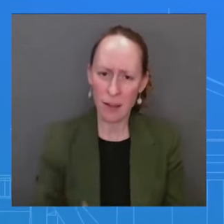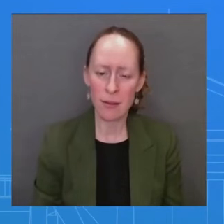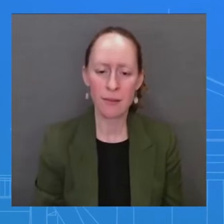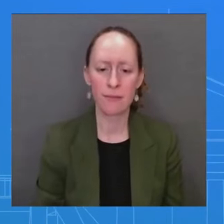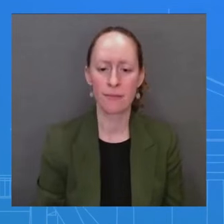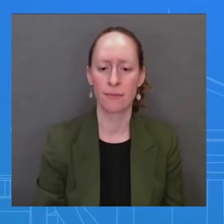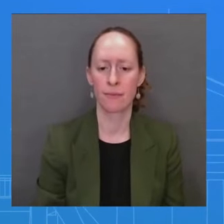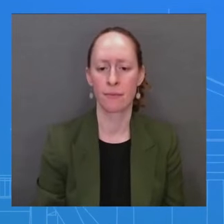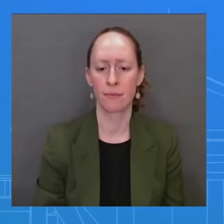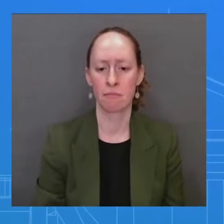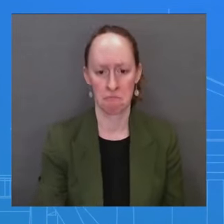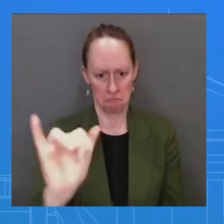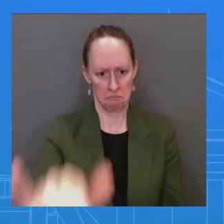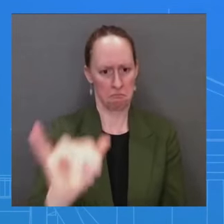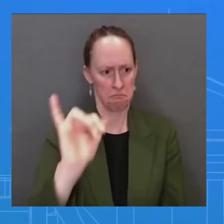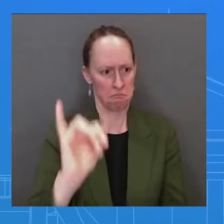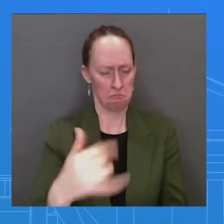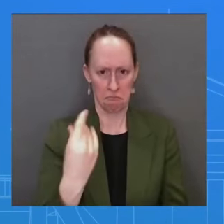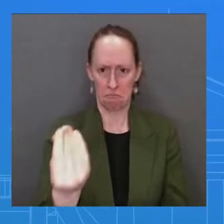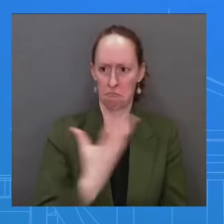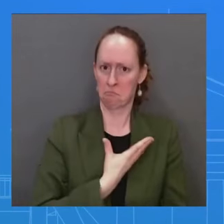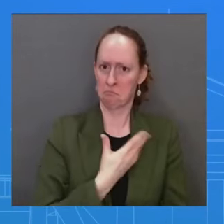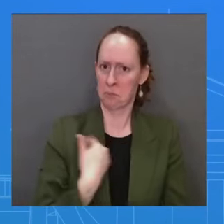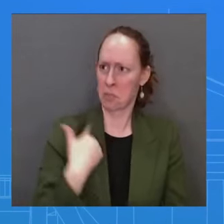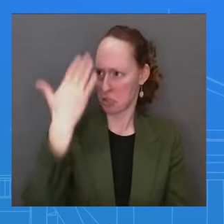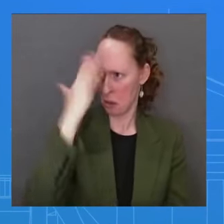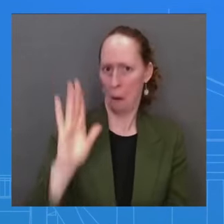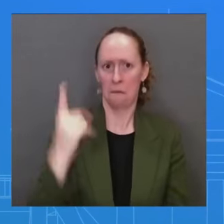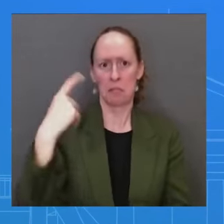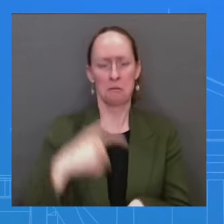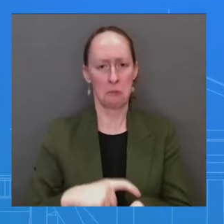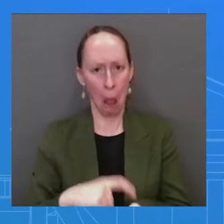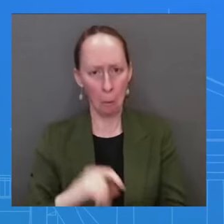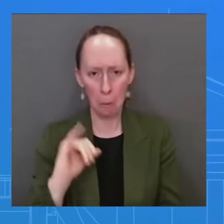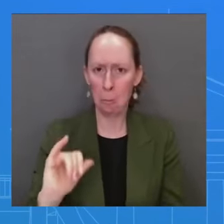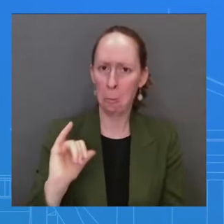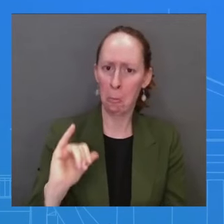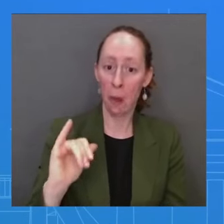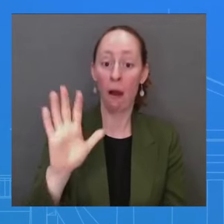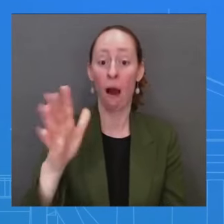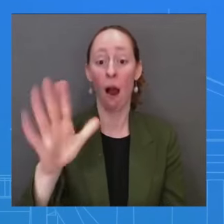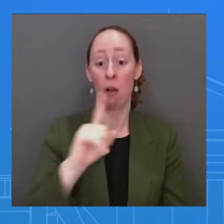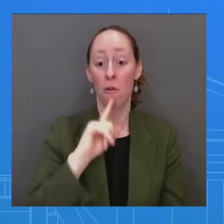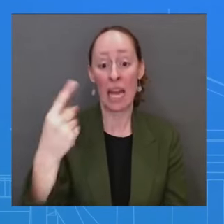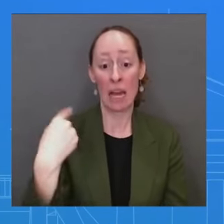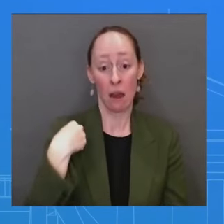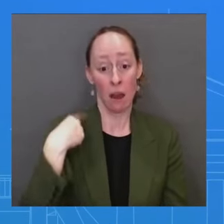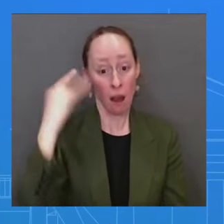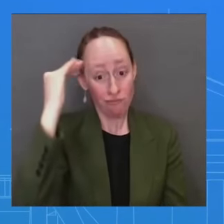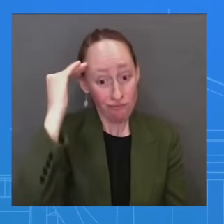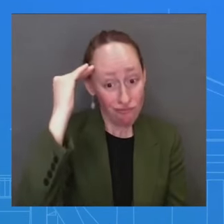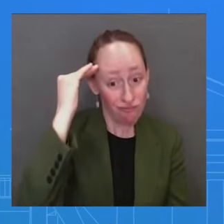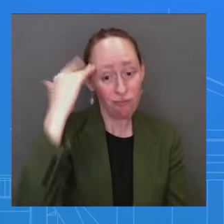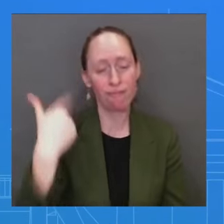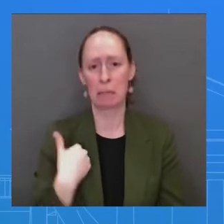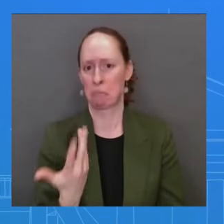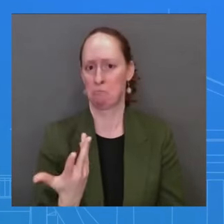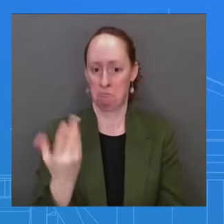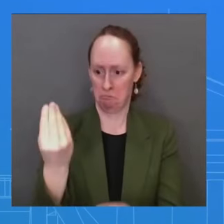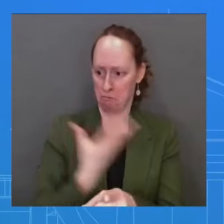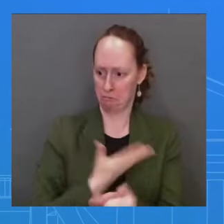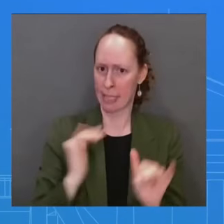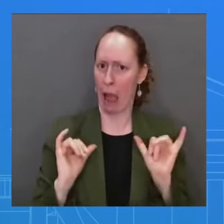any granularity about the level of awareness across the administration. This is the first time I've heard that, so I'll have to take that question back. But the president has